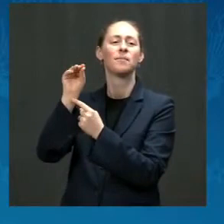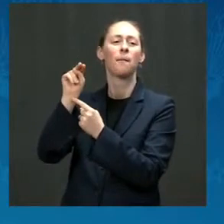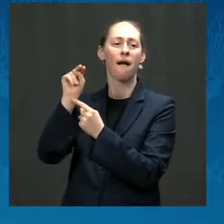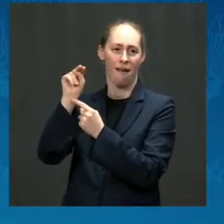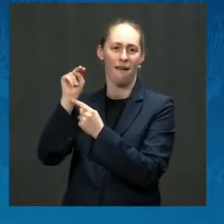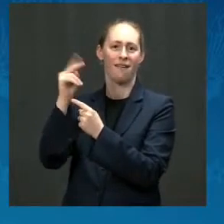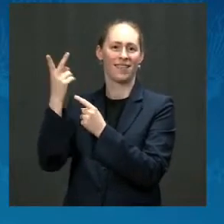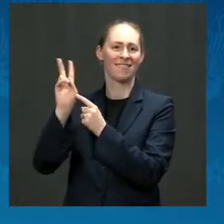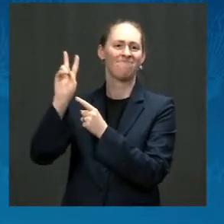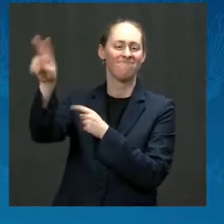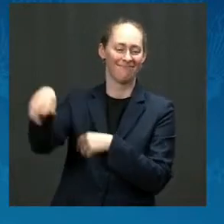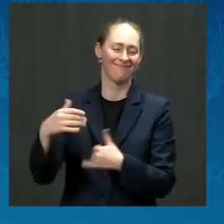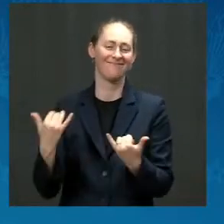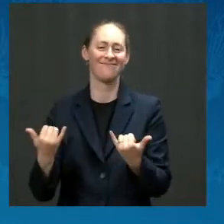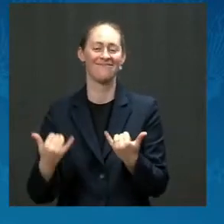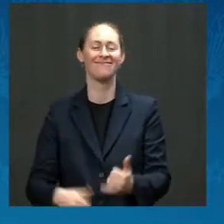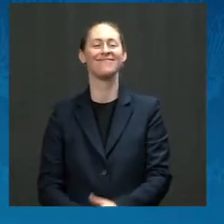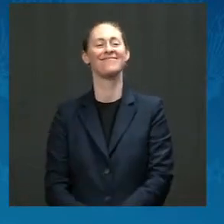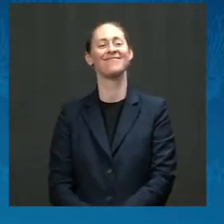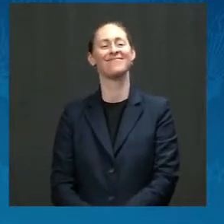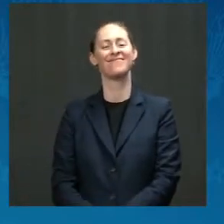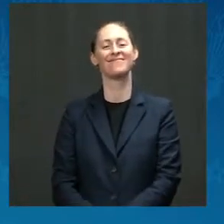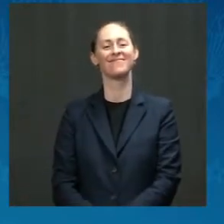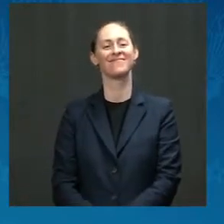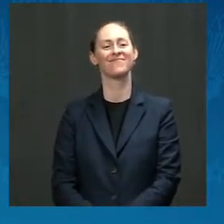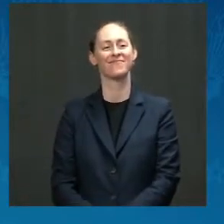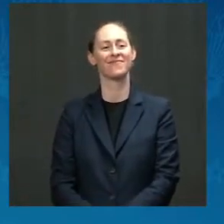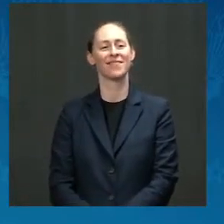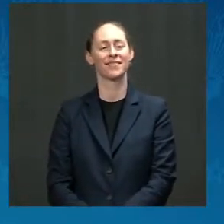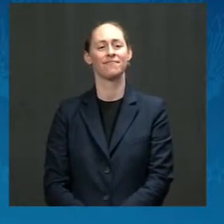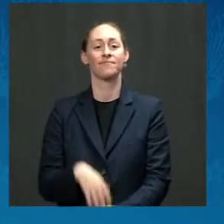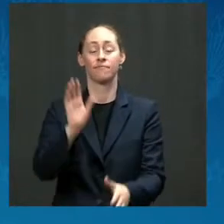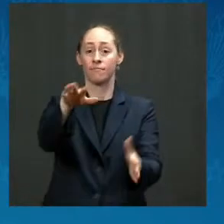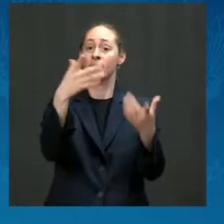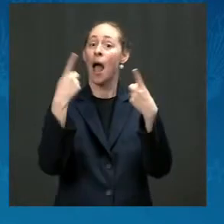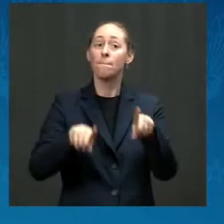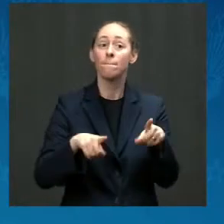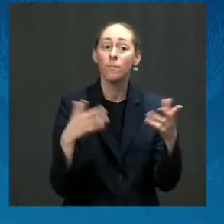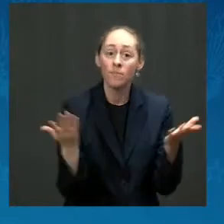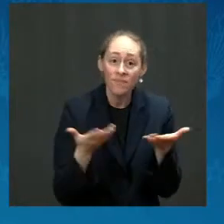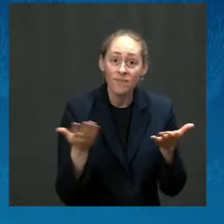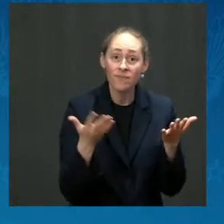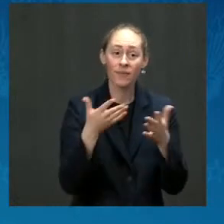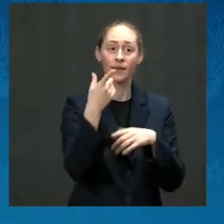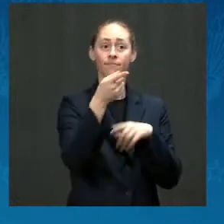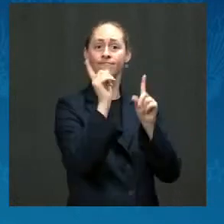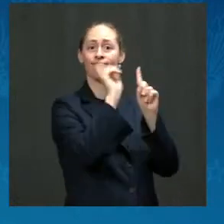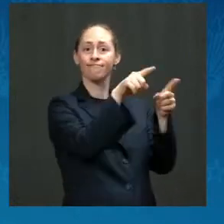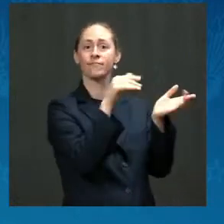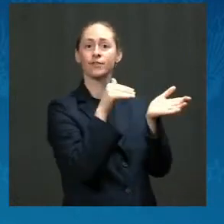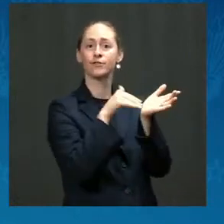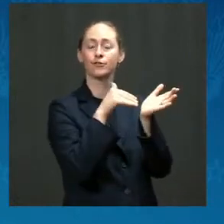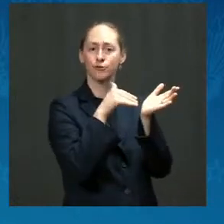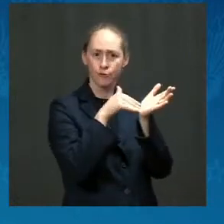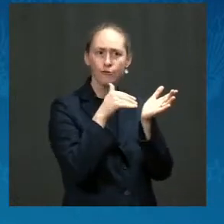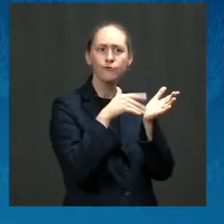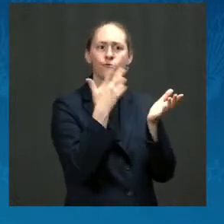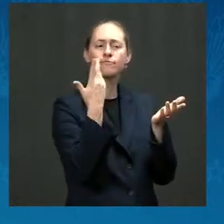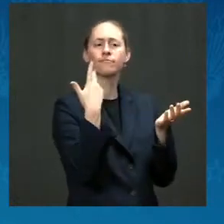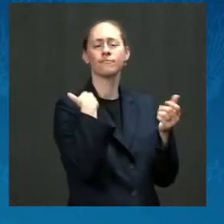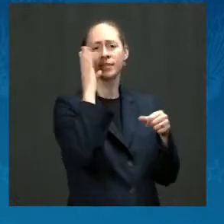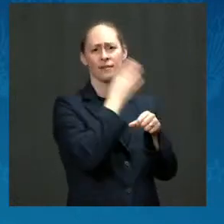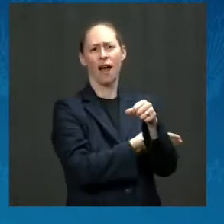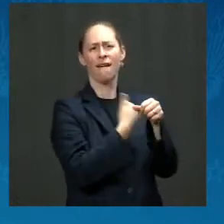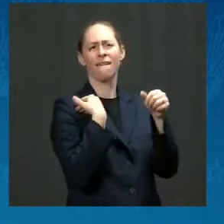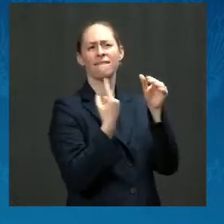epilepsy, autism, vision and hearing loss, a unique genetic disorder, physical and cognitive disabilities. You could say he has a